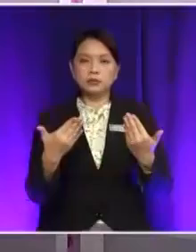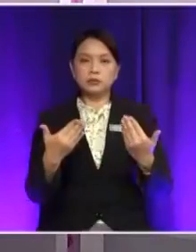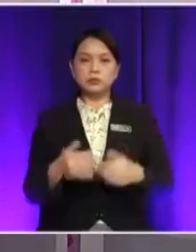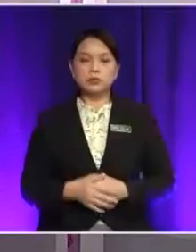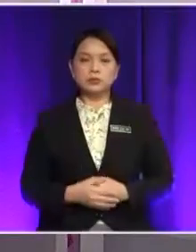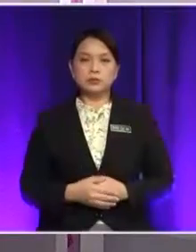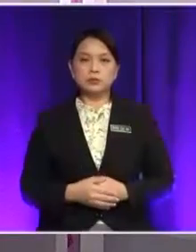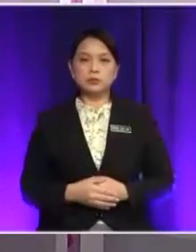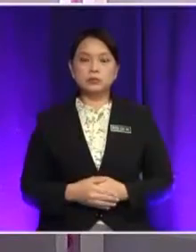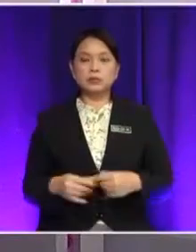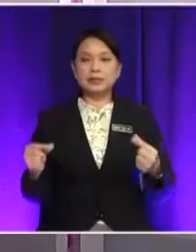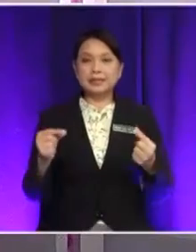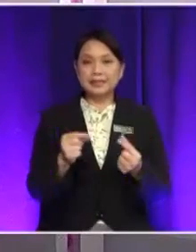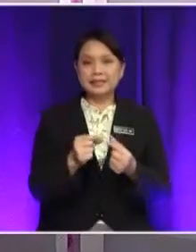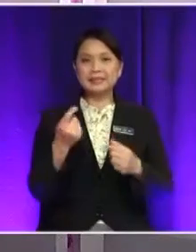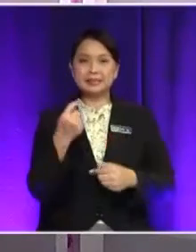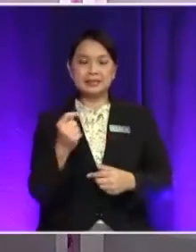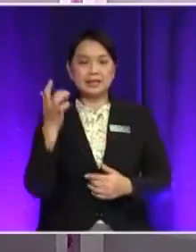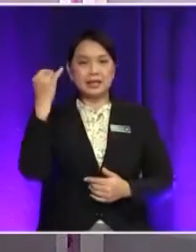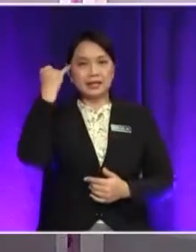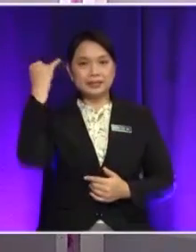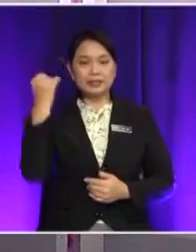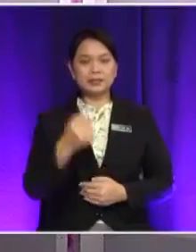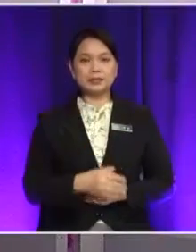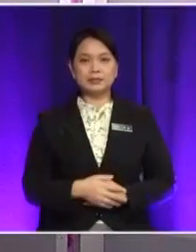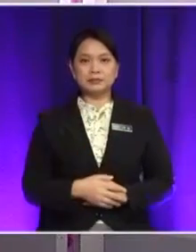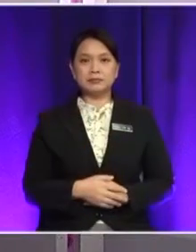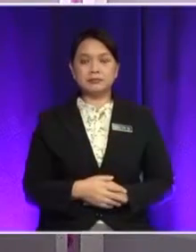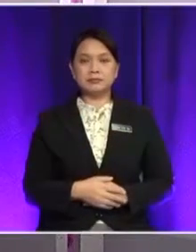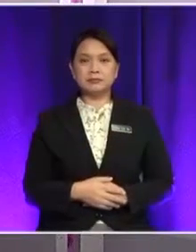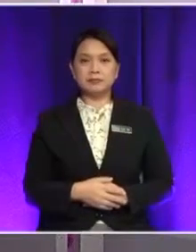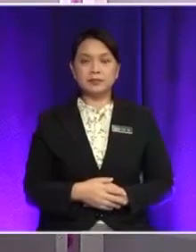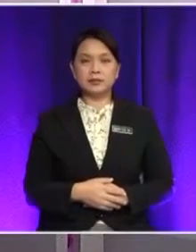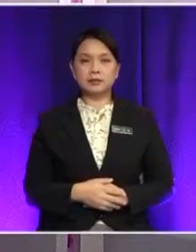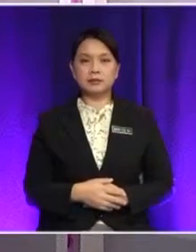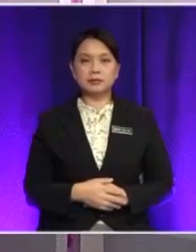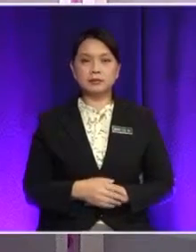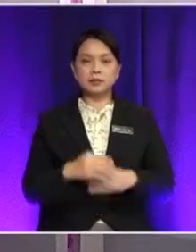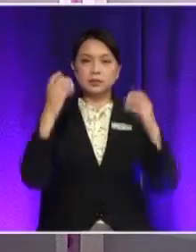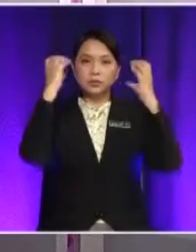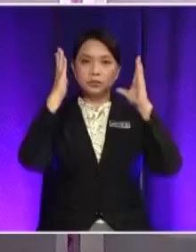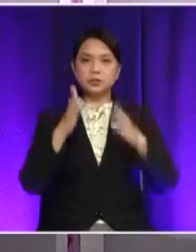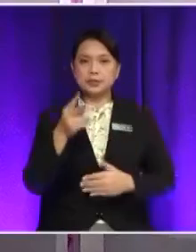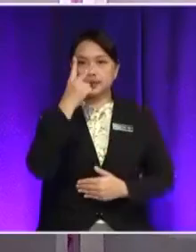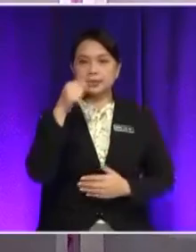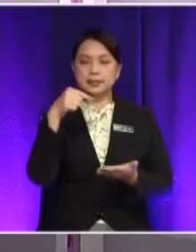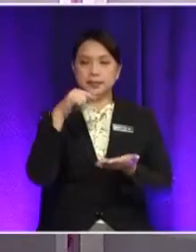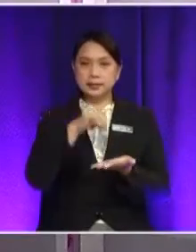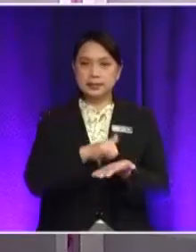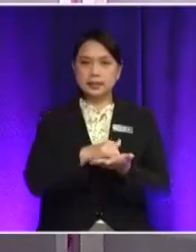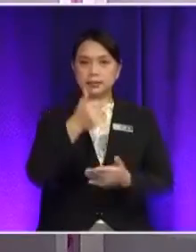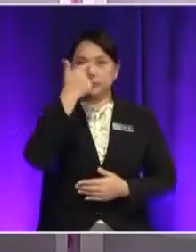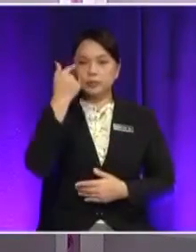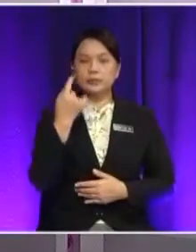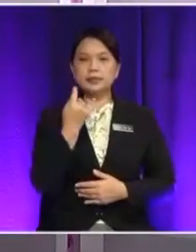and boys, viewers out there, remember, I say this because I've seen students, they never checked. Why you never check? Because